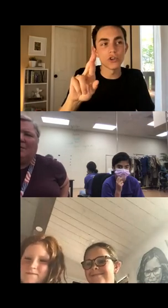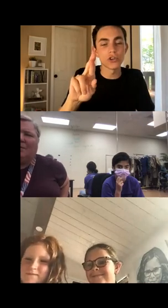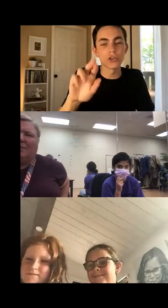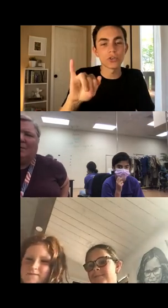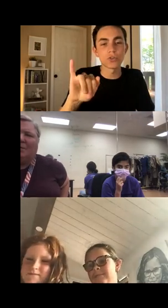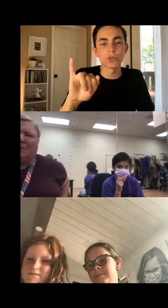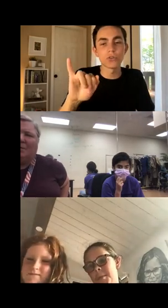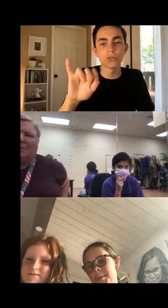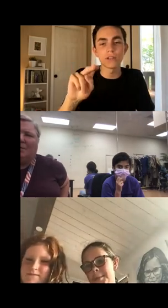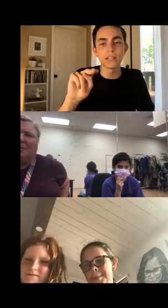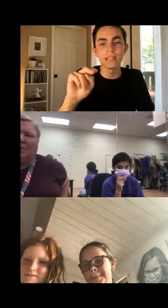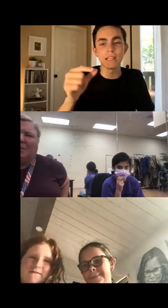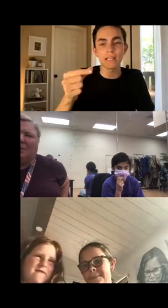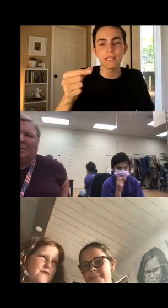her,